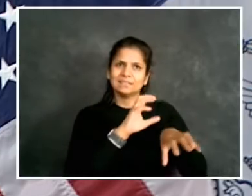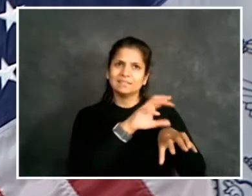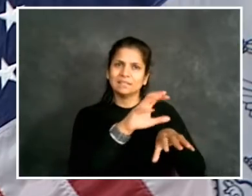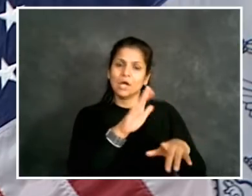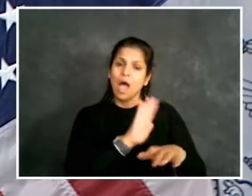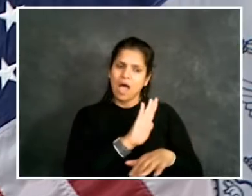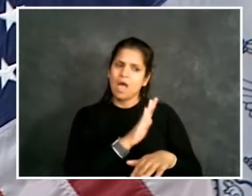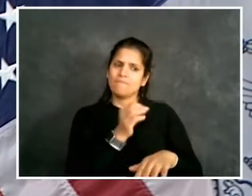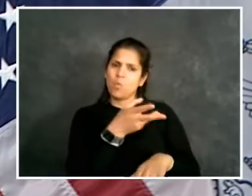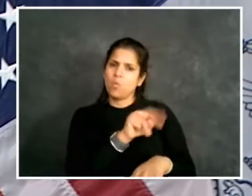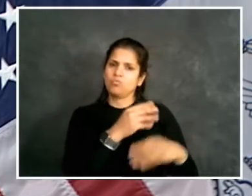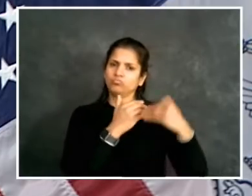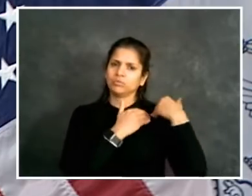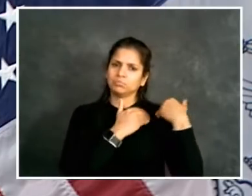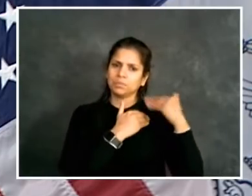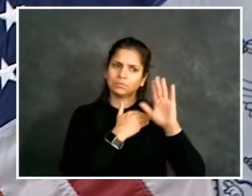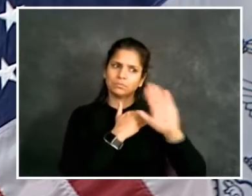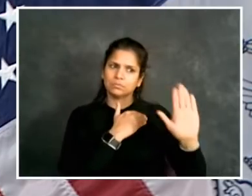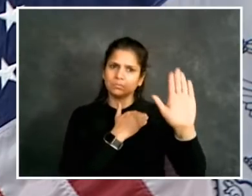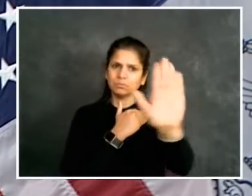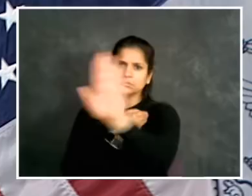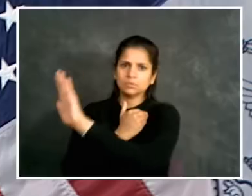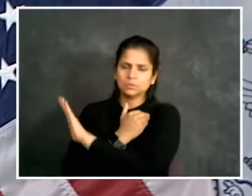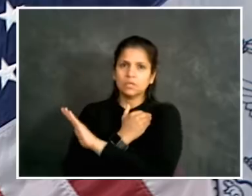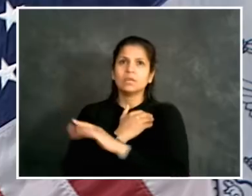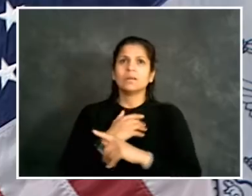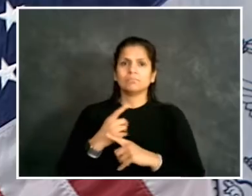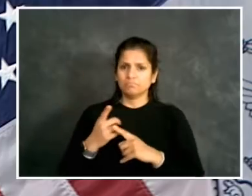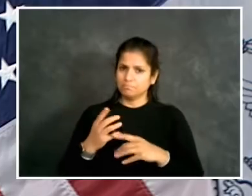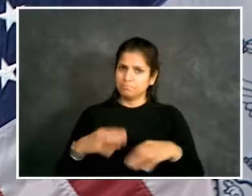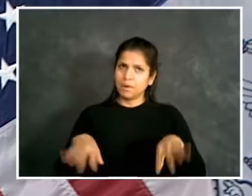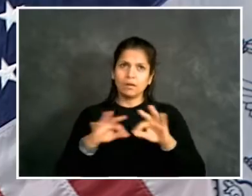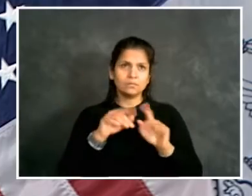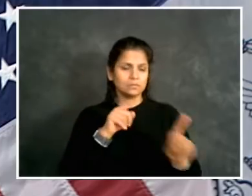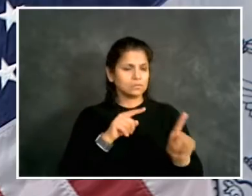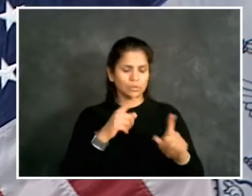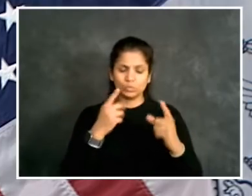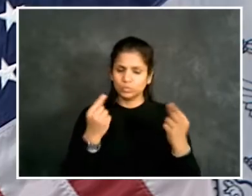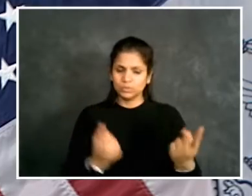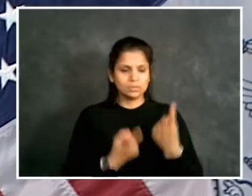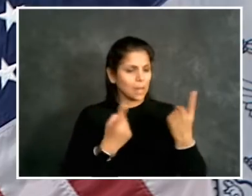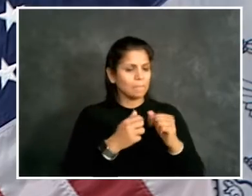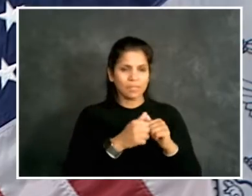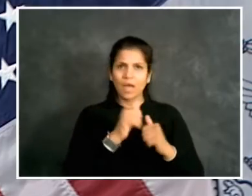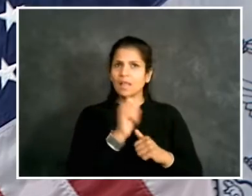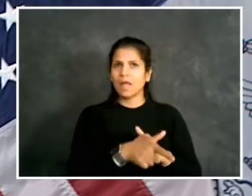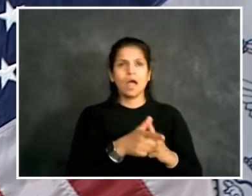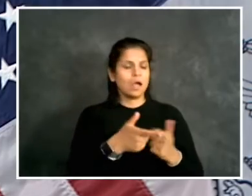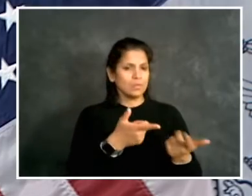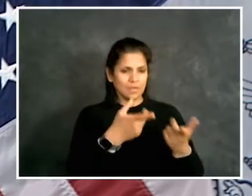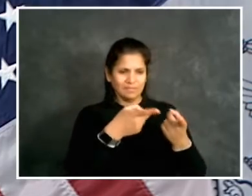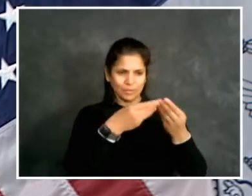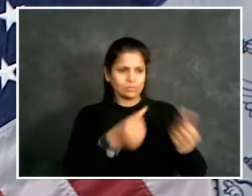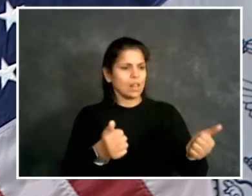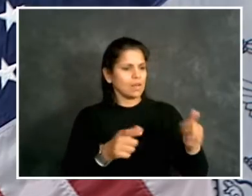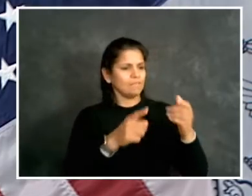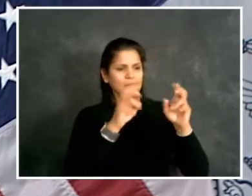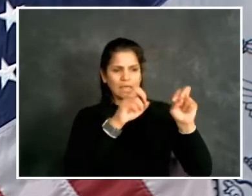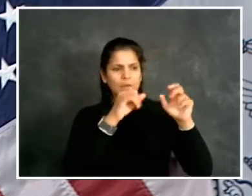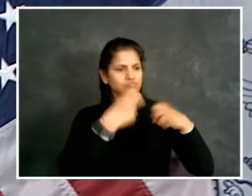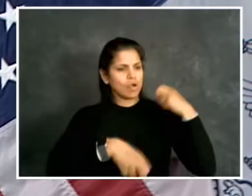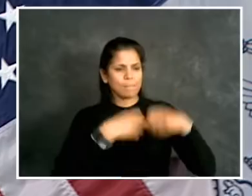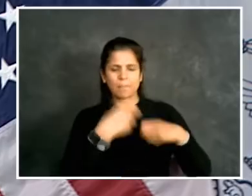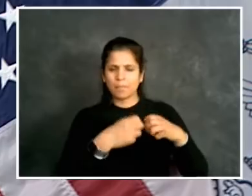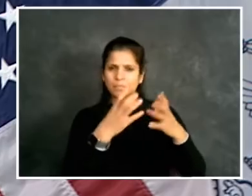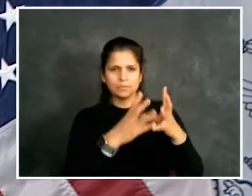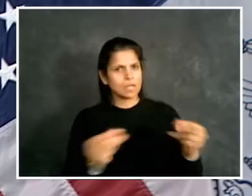we have been able to provide ongoing information and support. We will continue to deepen that. Anything we can